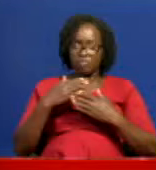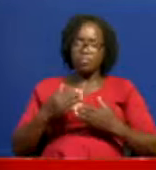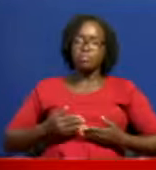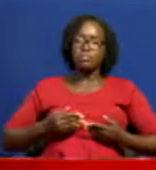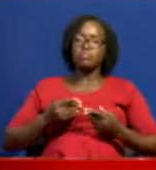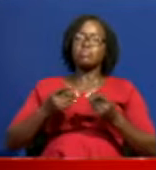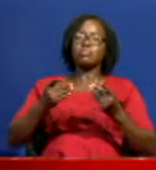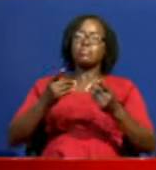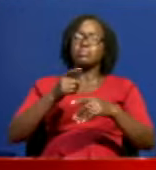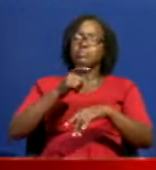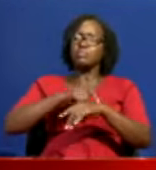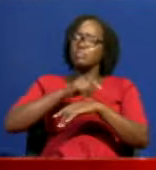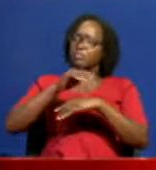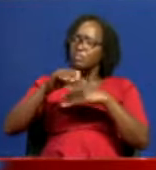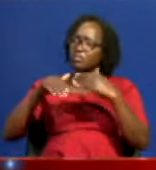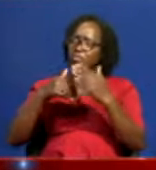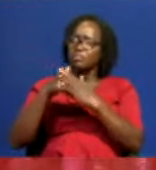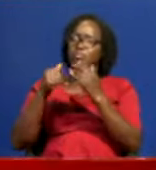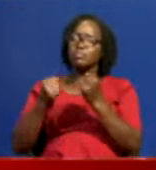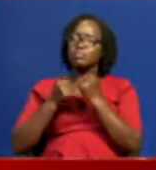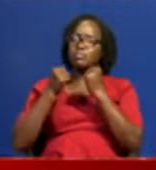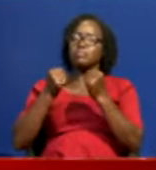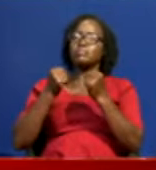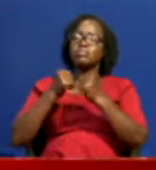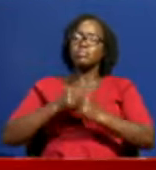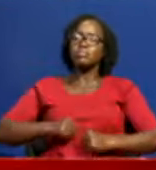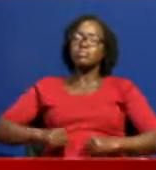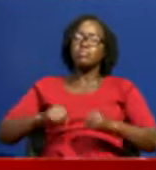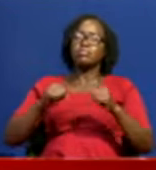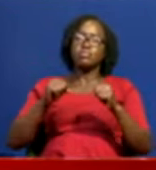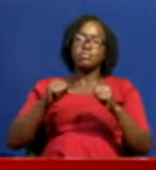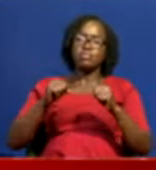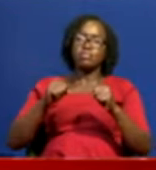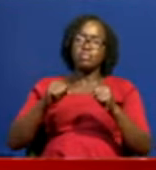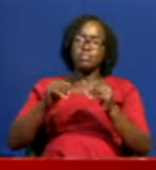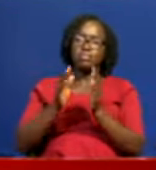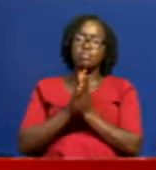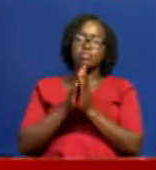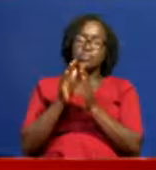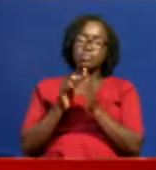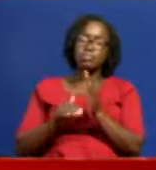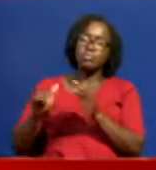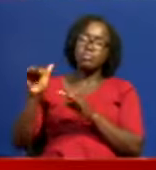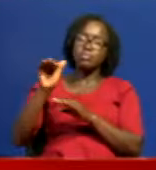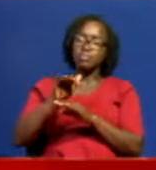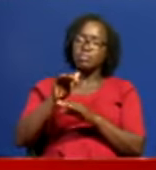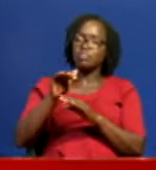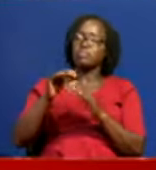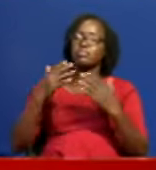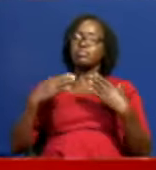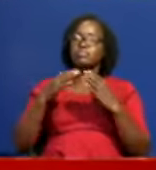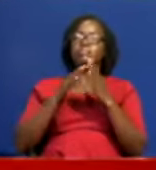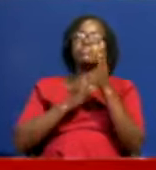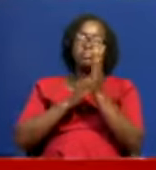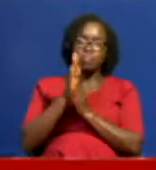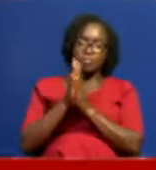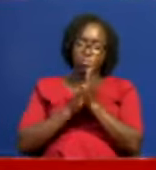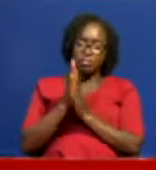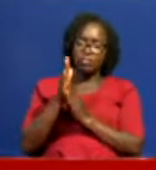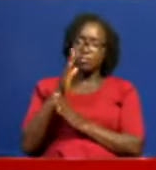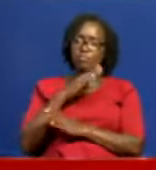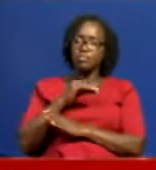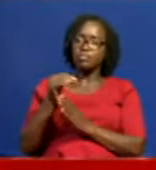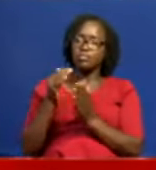all our time, energy, and abilities to the advancement of the people's aspirations and